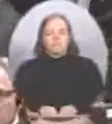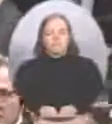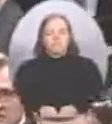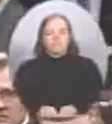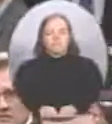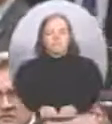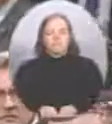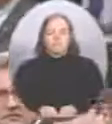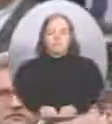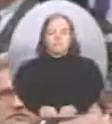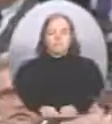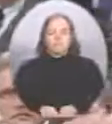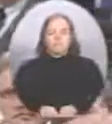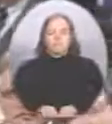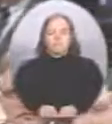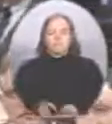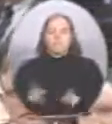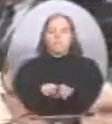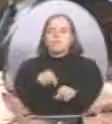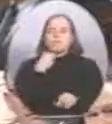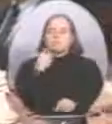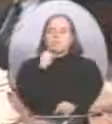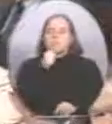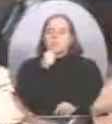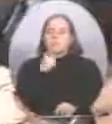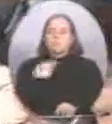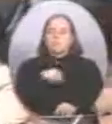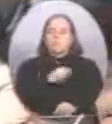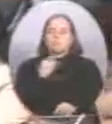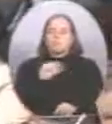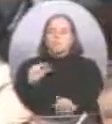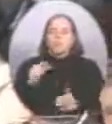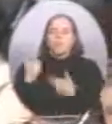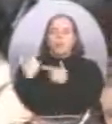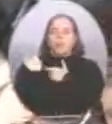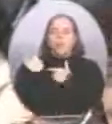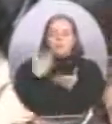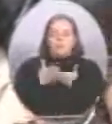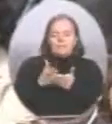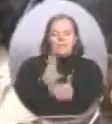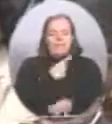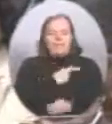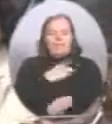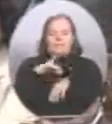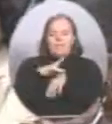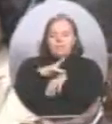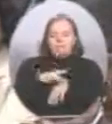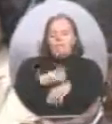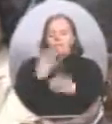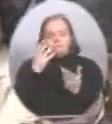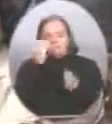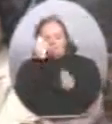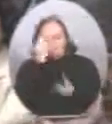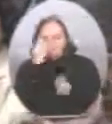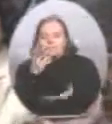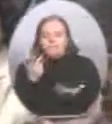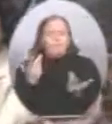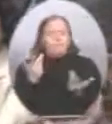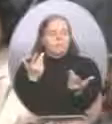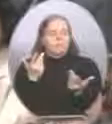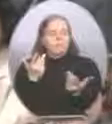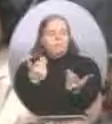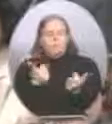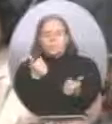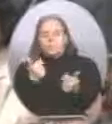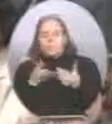As I stated earlier, our government's role is to assist the provinces and the territories by informing them of approved Canadian supplies for drugs